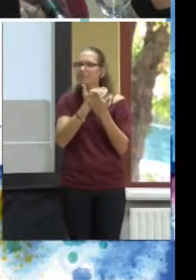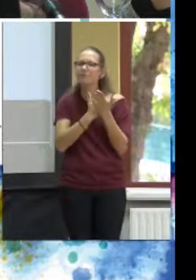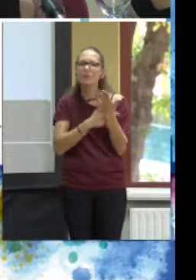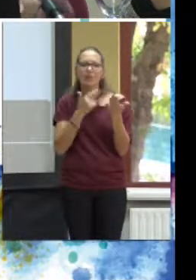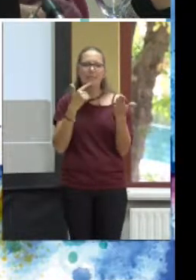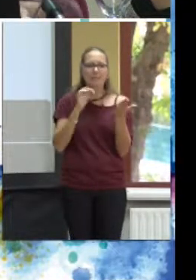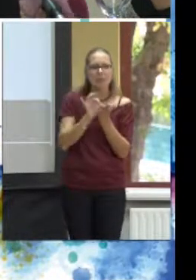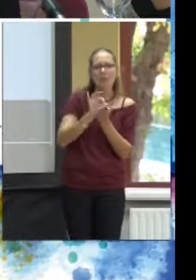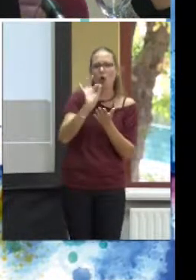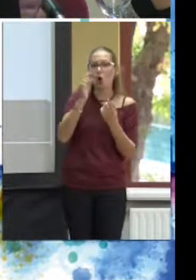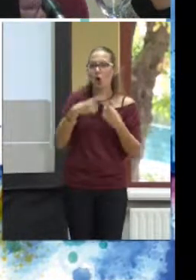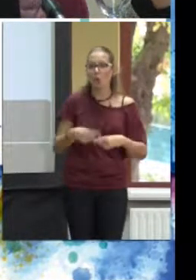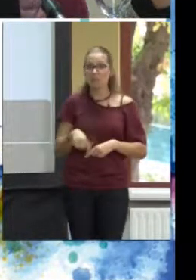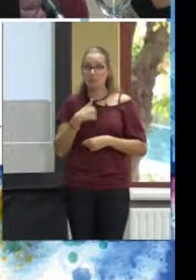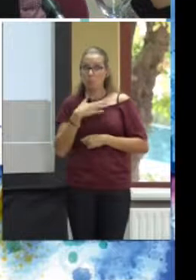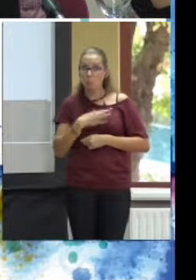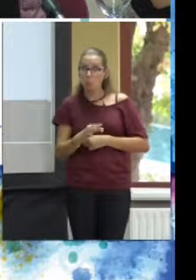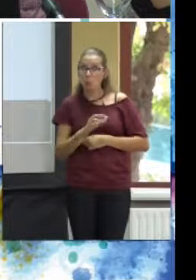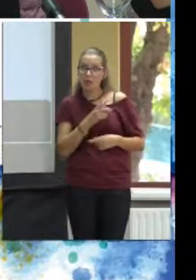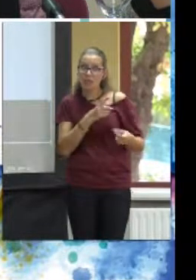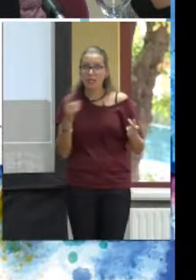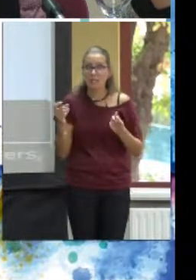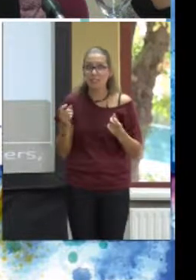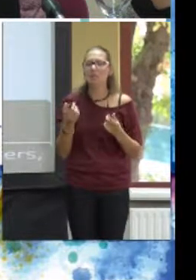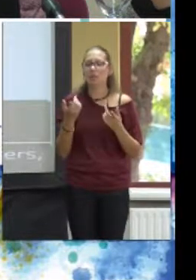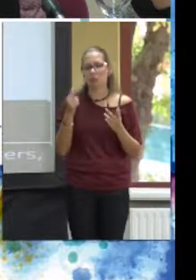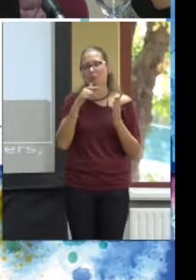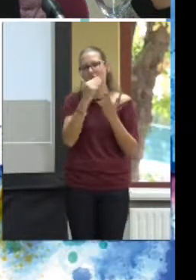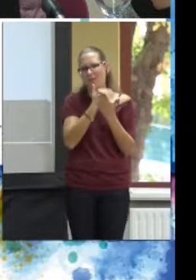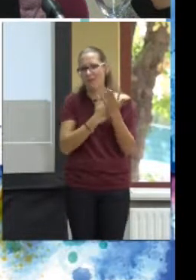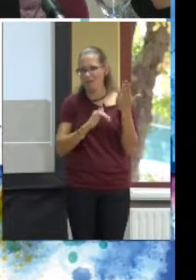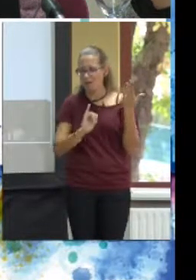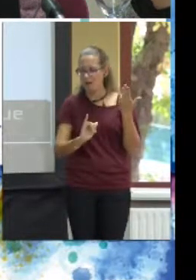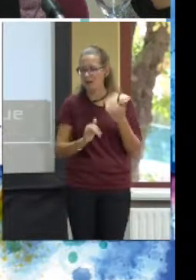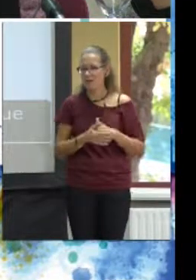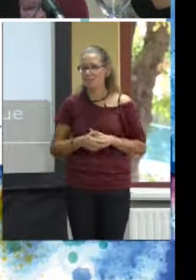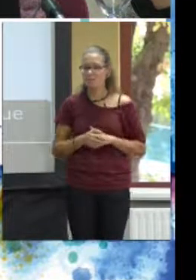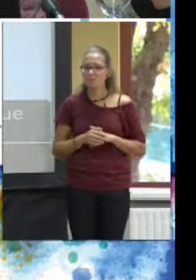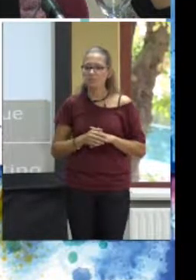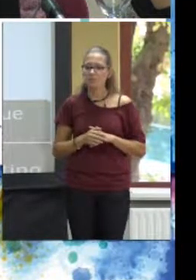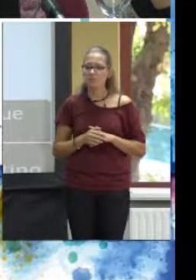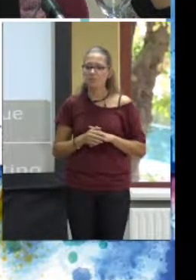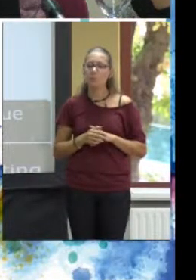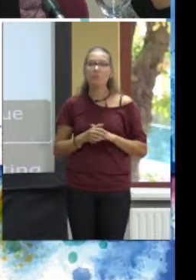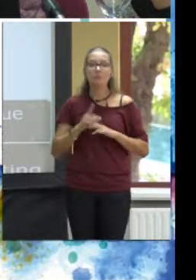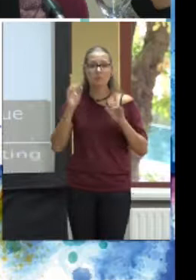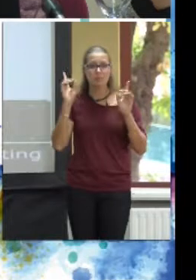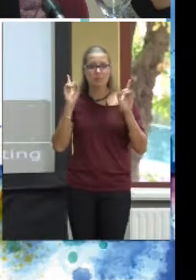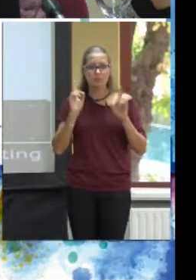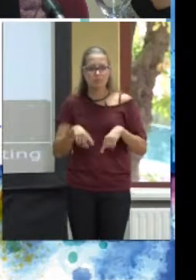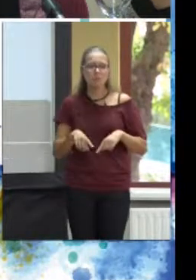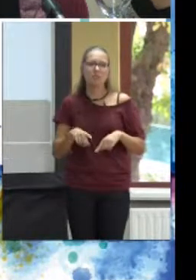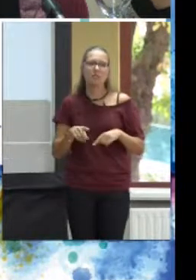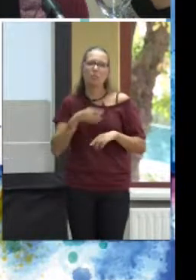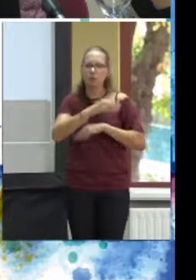services shown and all the interesting elements for visitors. And